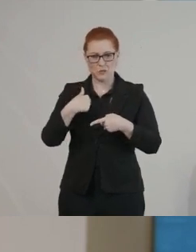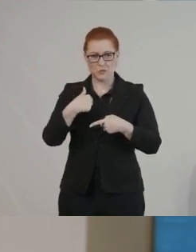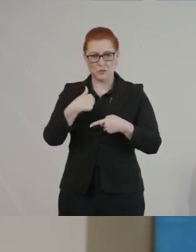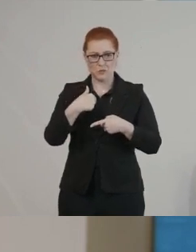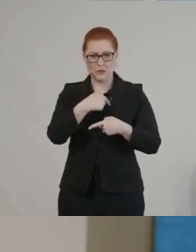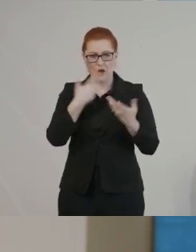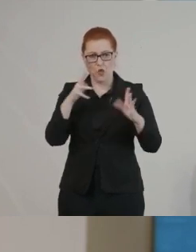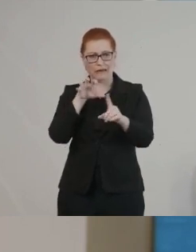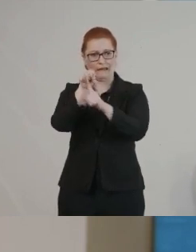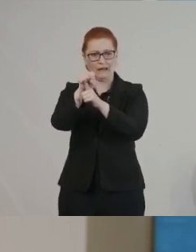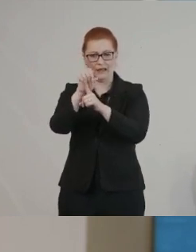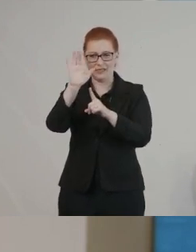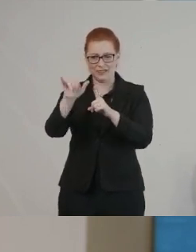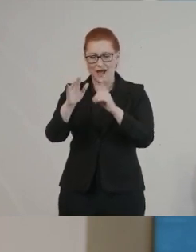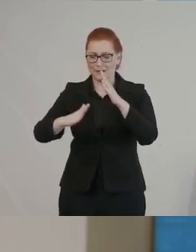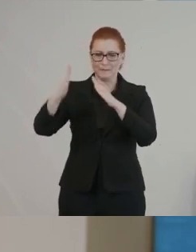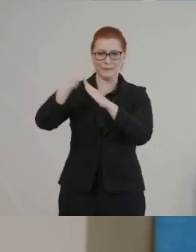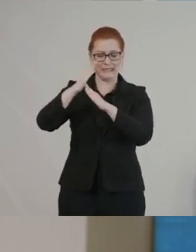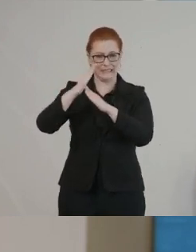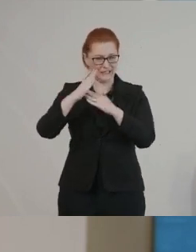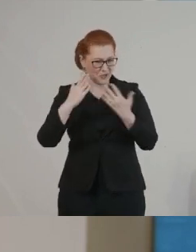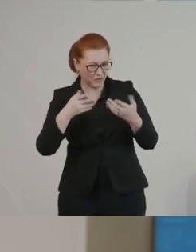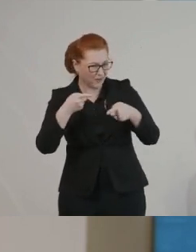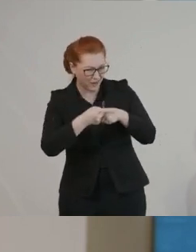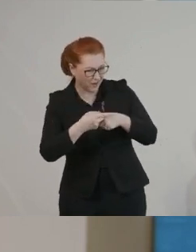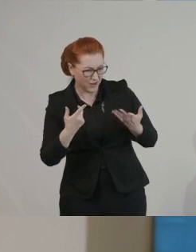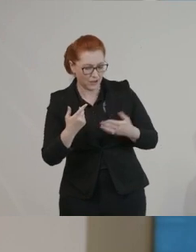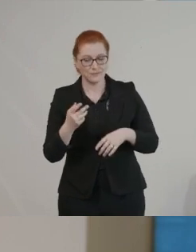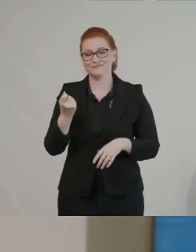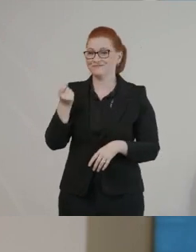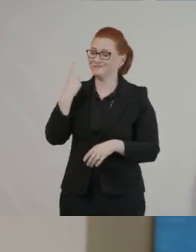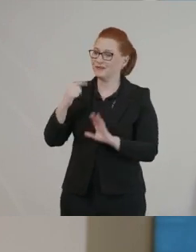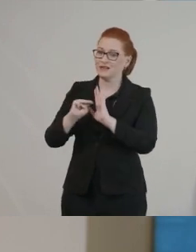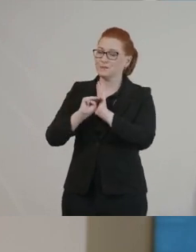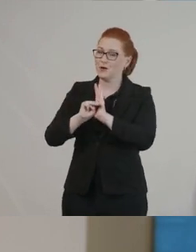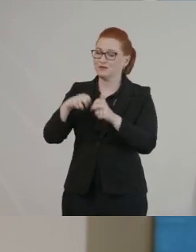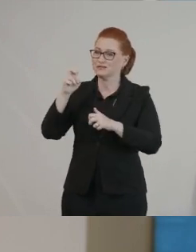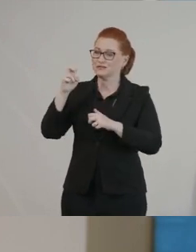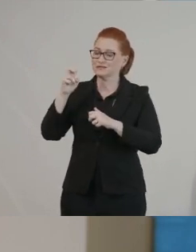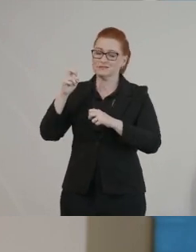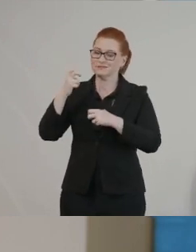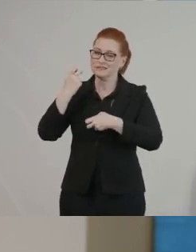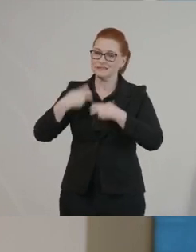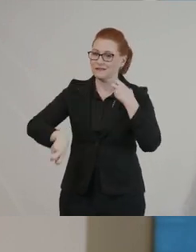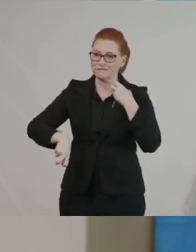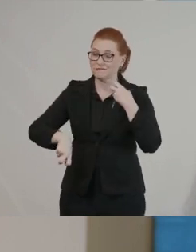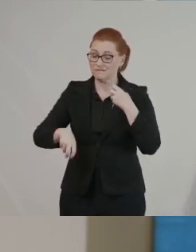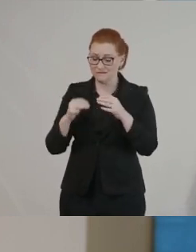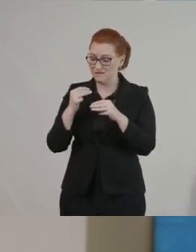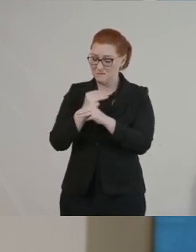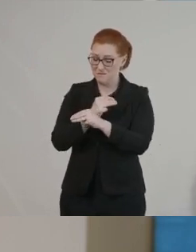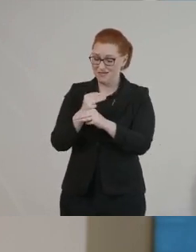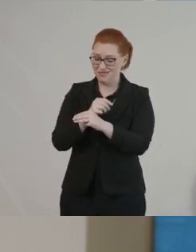22nd? According to the model, which is really difficult because it's just a mathematical